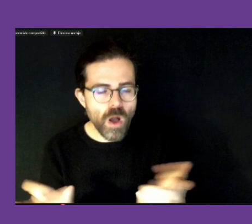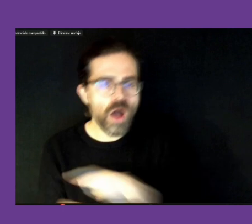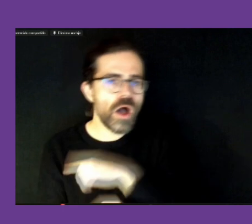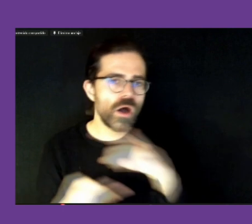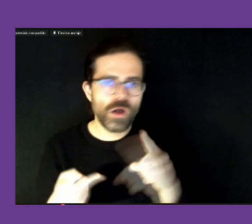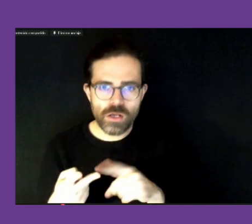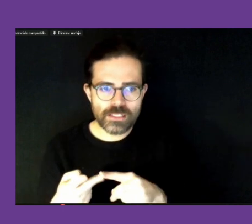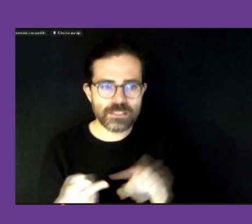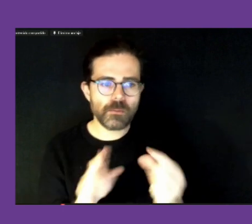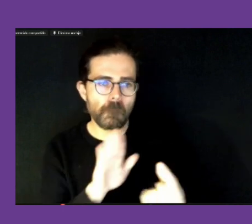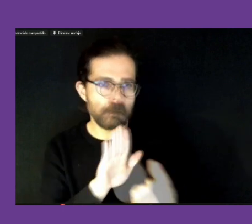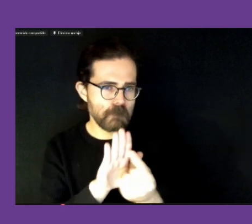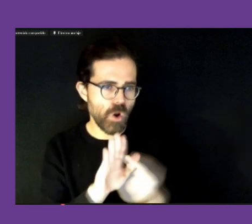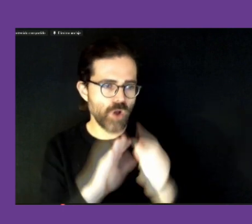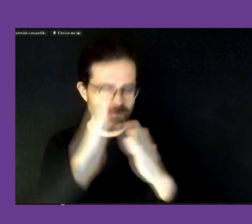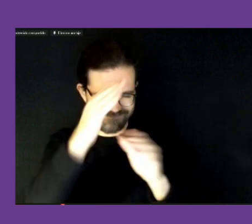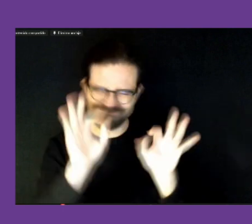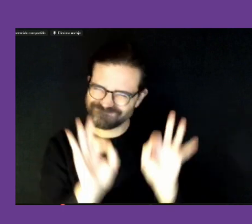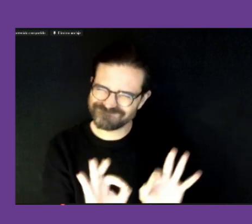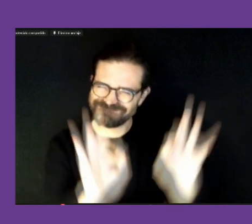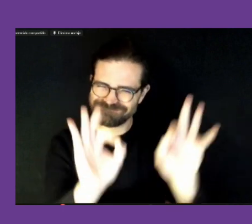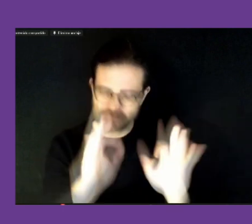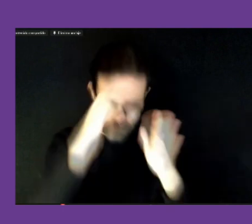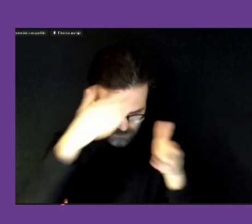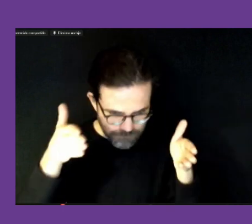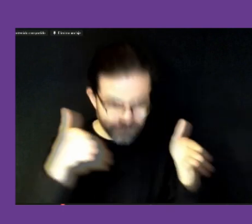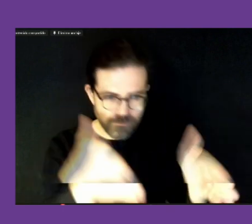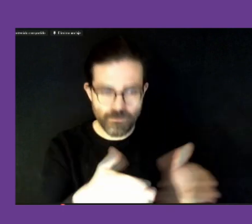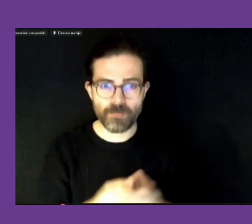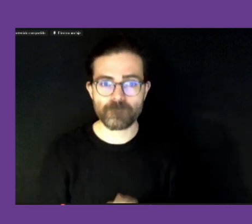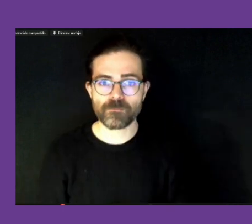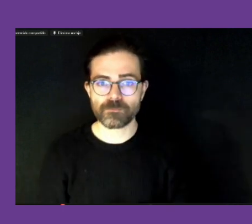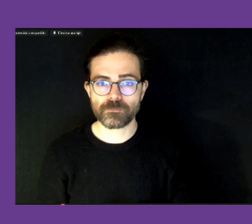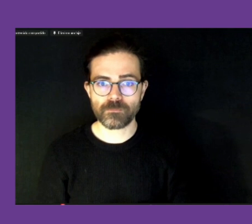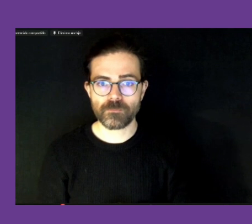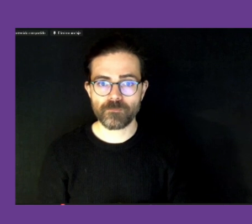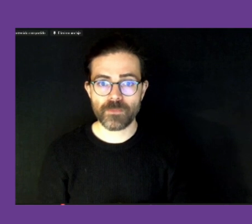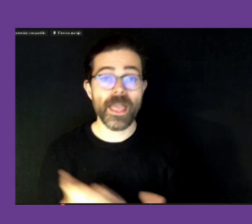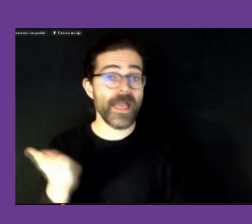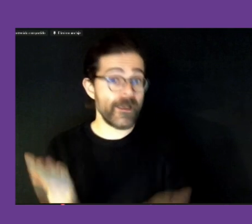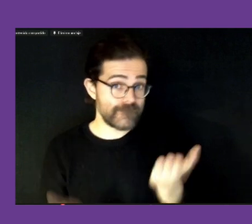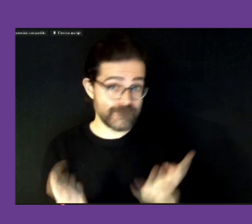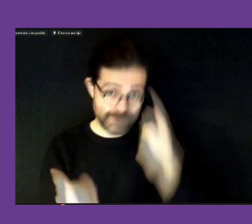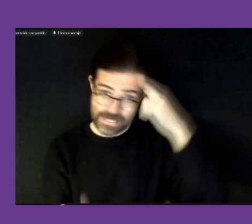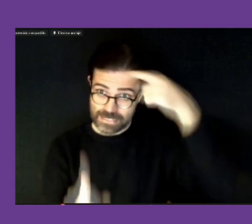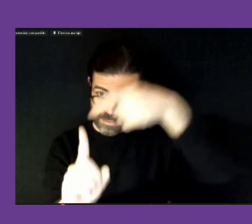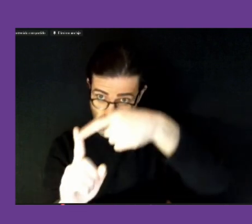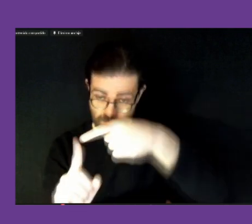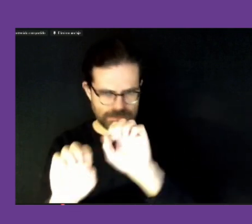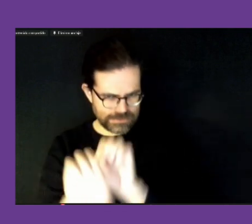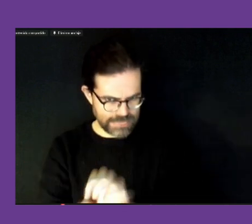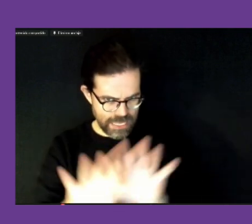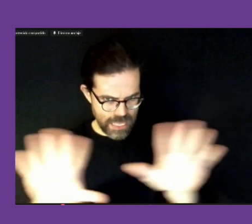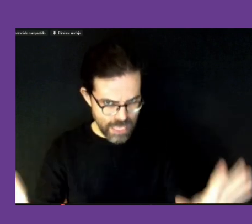are considering, which is the functional requirement or given there, if it's objectively verifiable or not, and we are providing